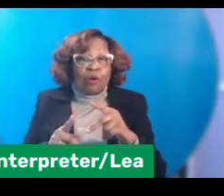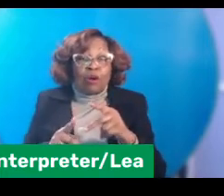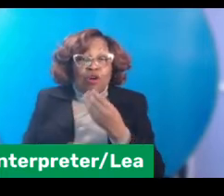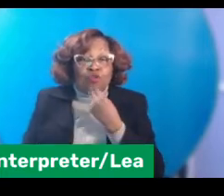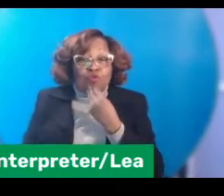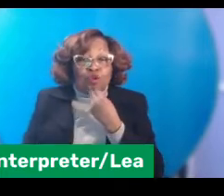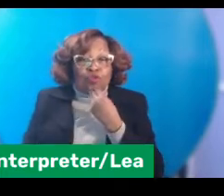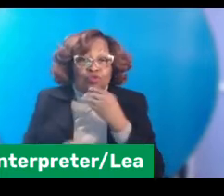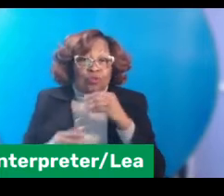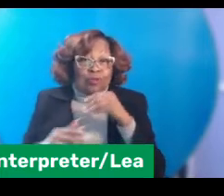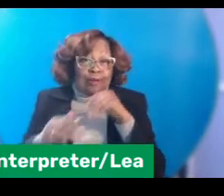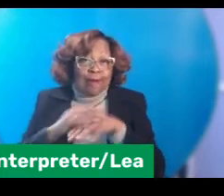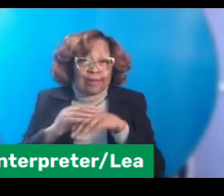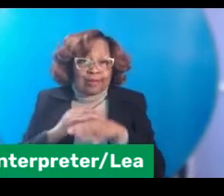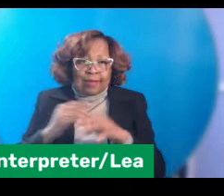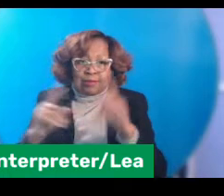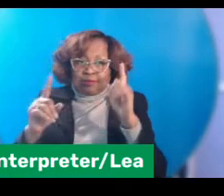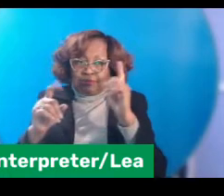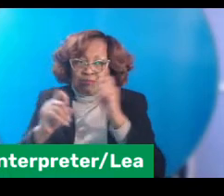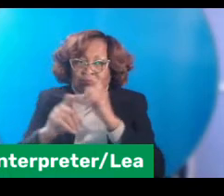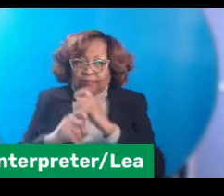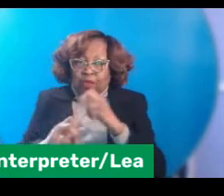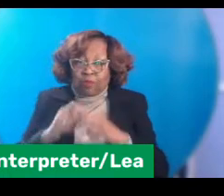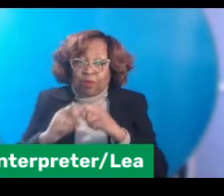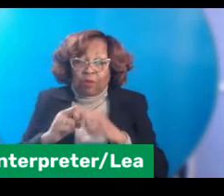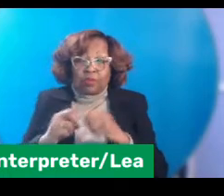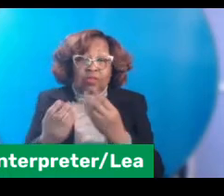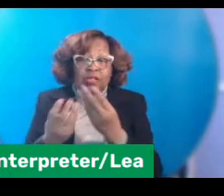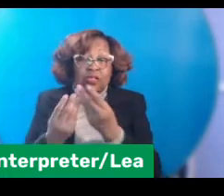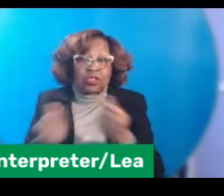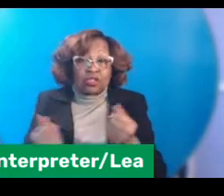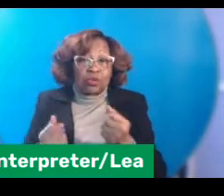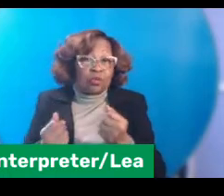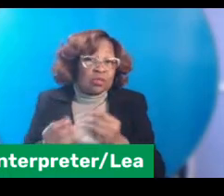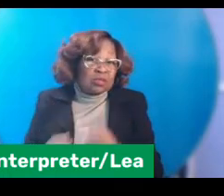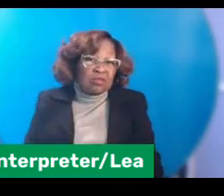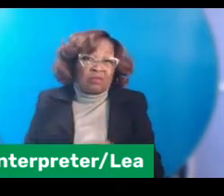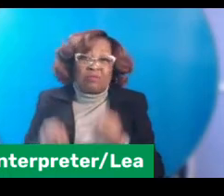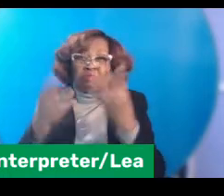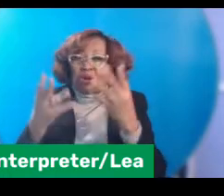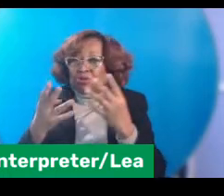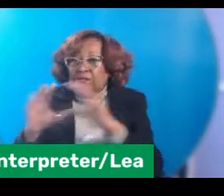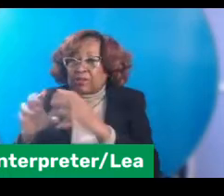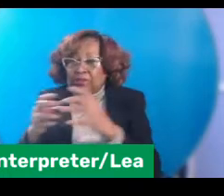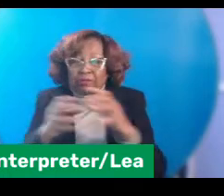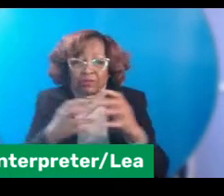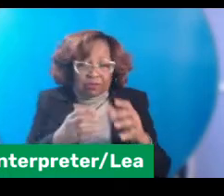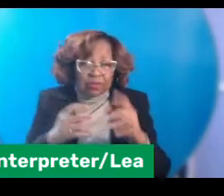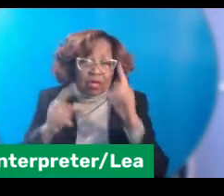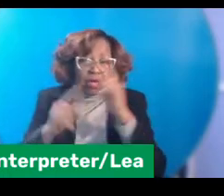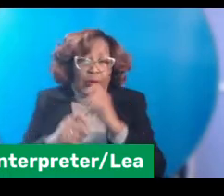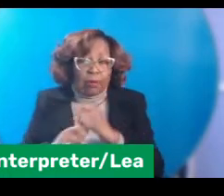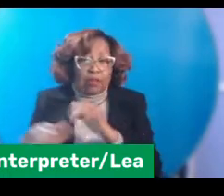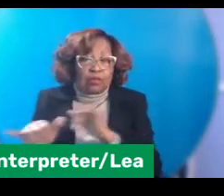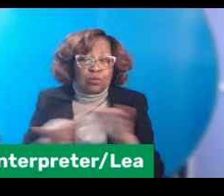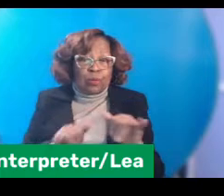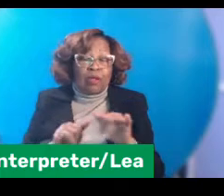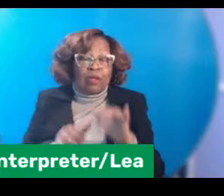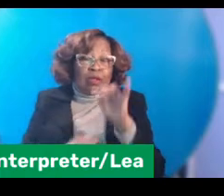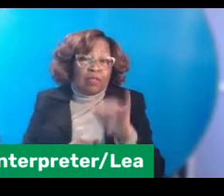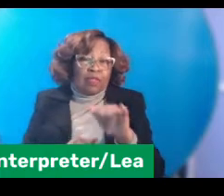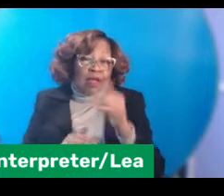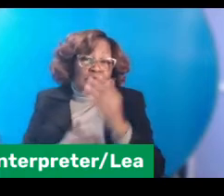very complex problem, and the solutions are multifaceted and very complex as well. And this is just some of the